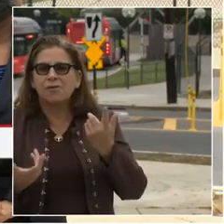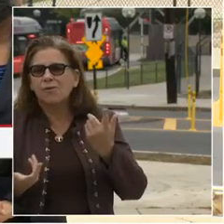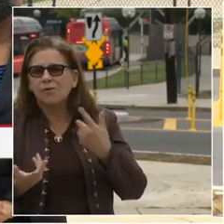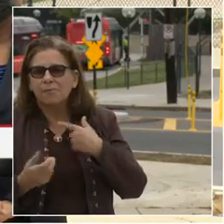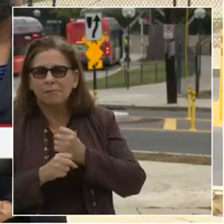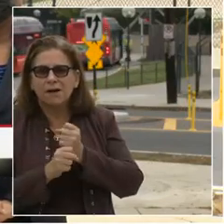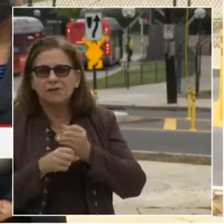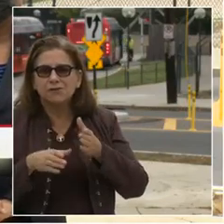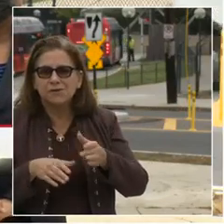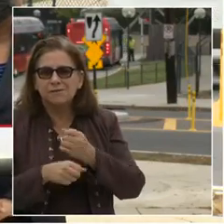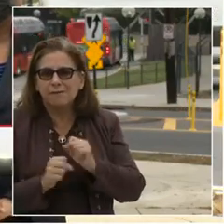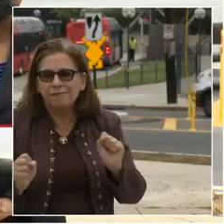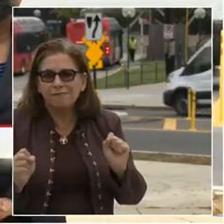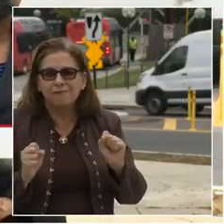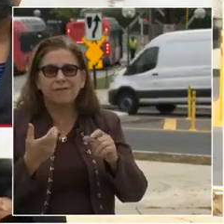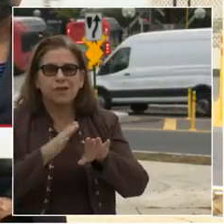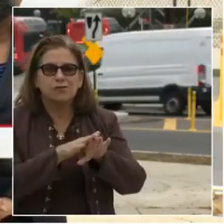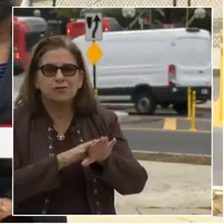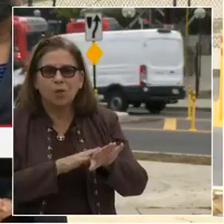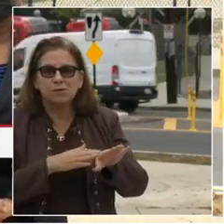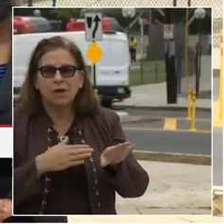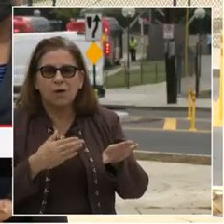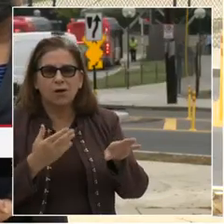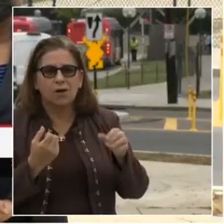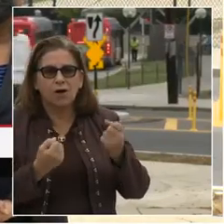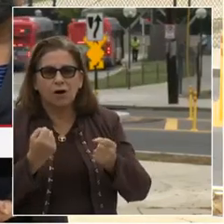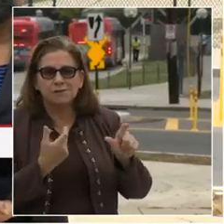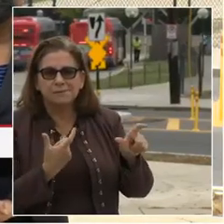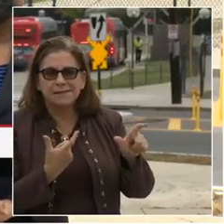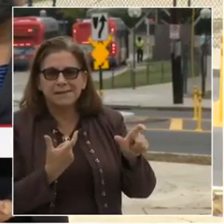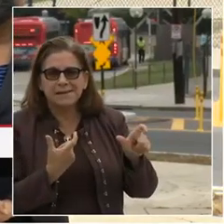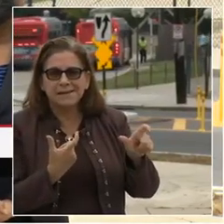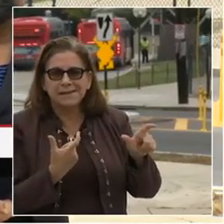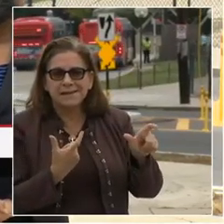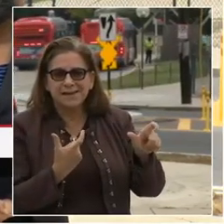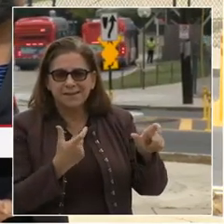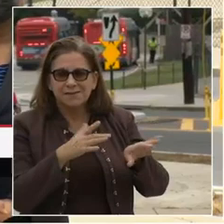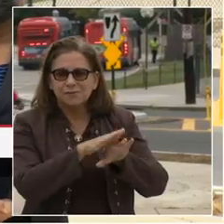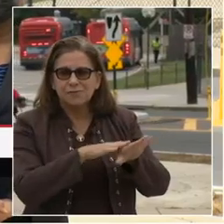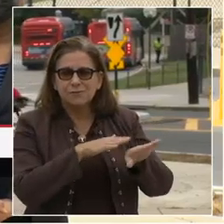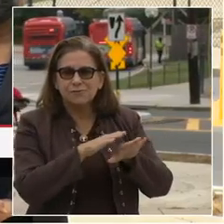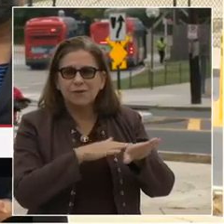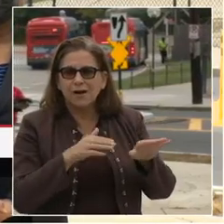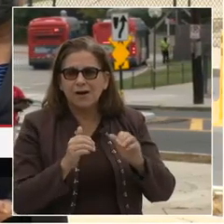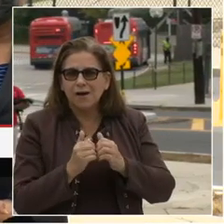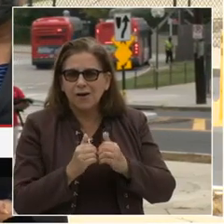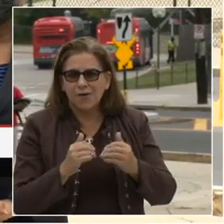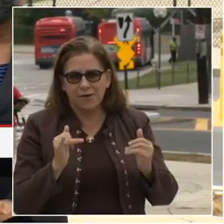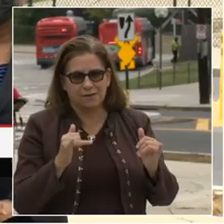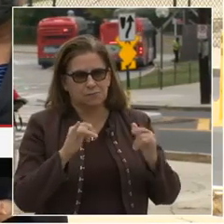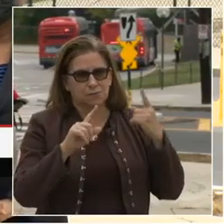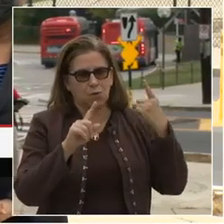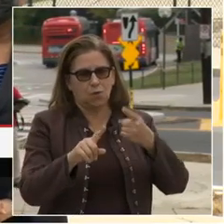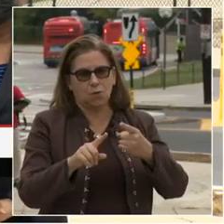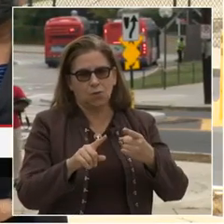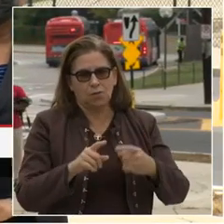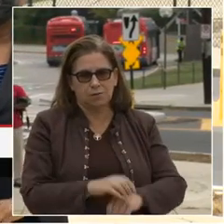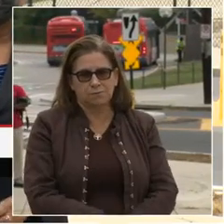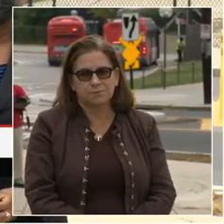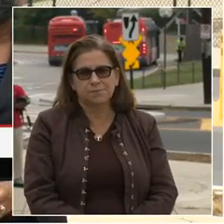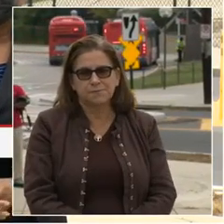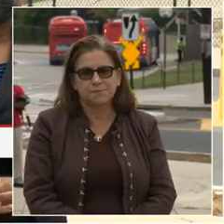I realized then that too many people, we're so used to seeing things the same way that we can't